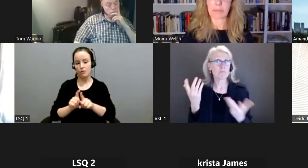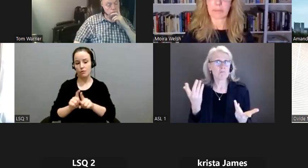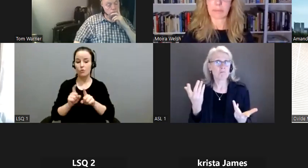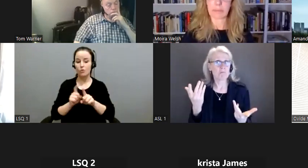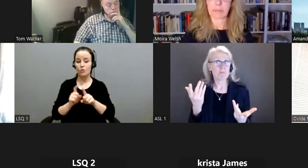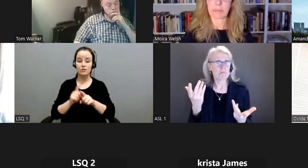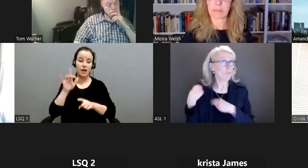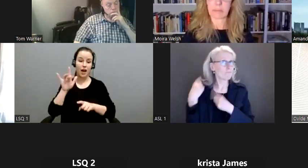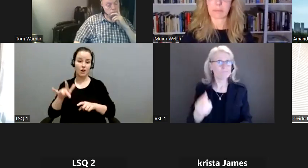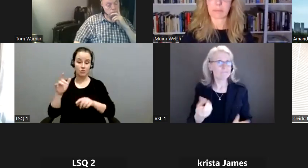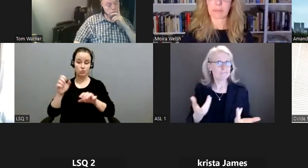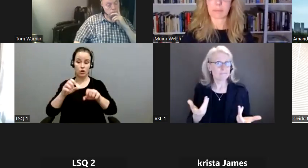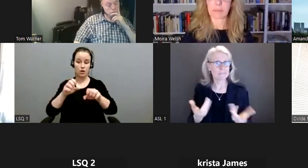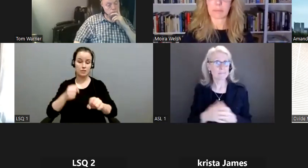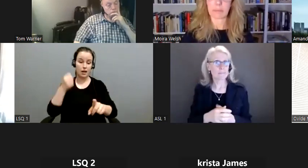something